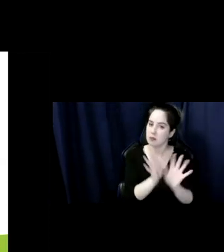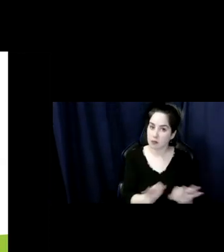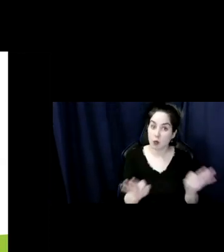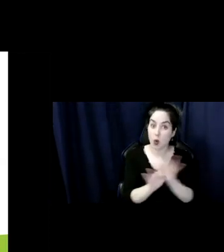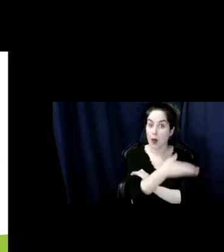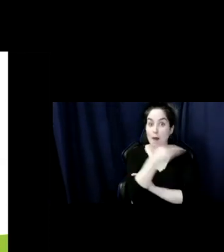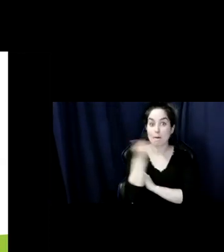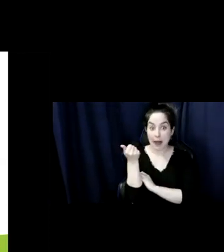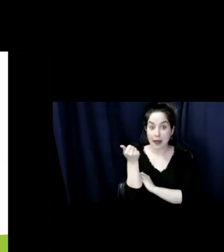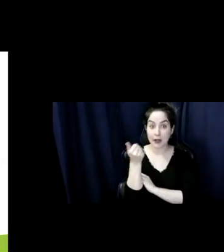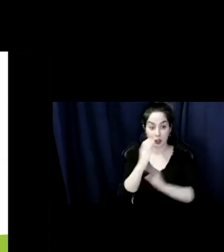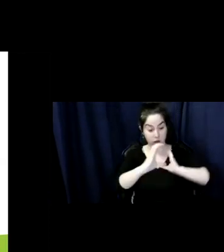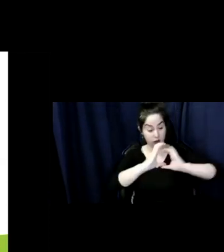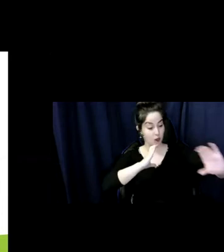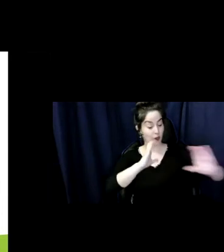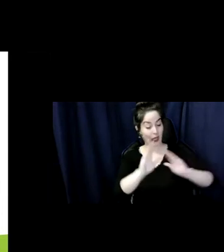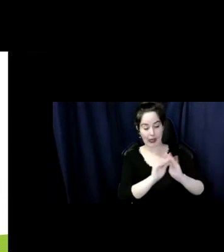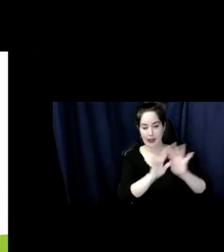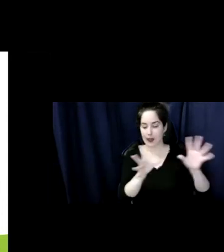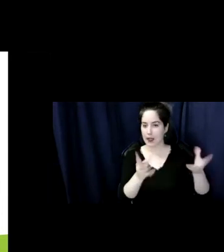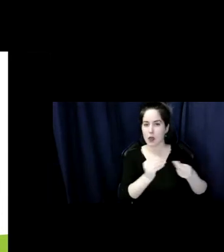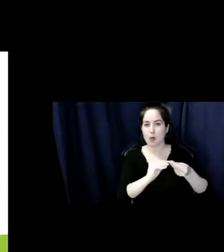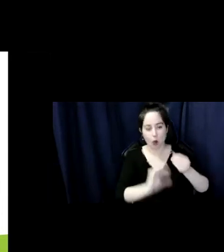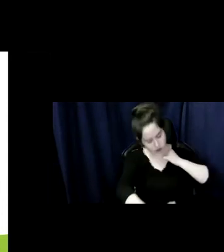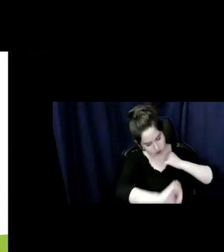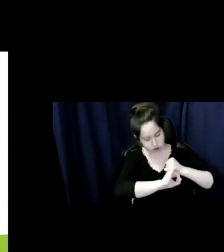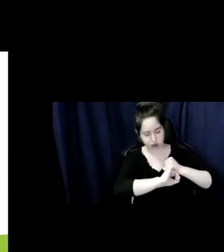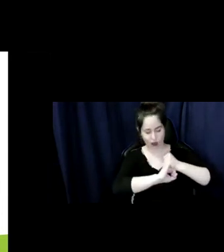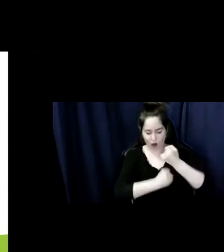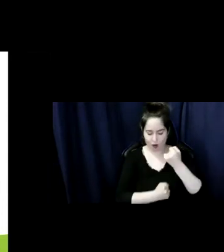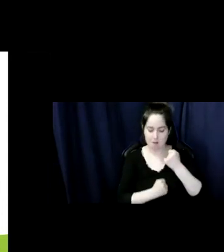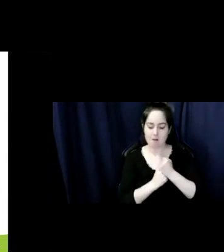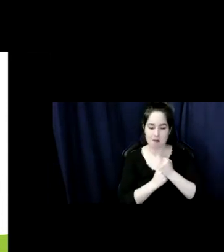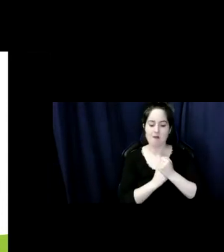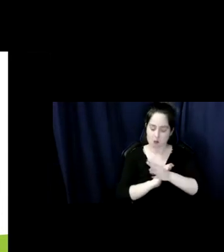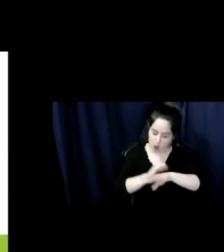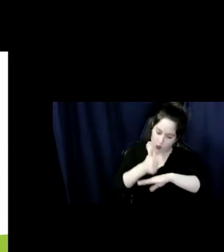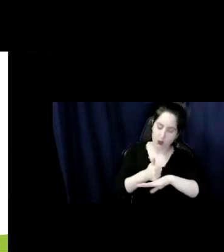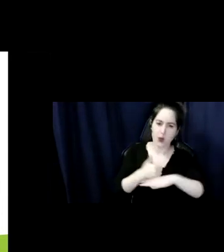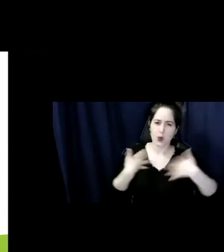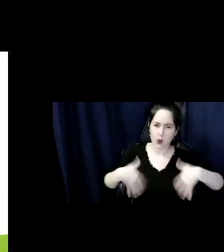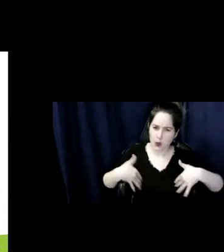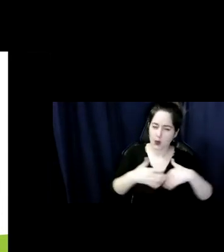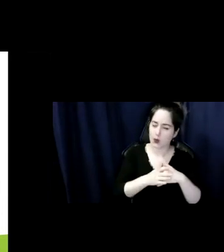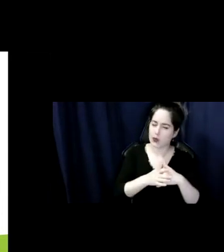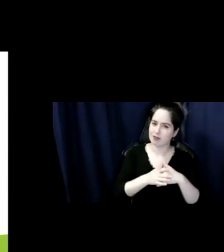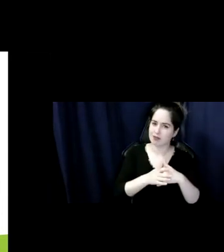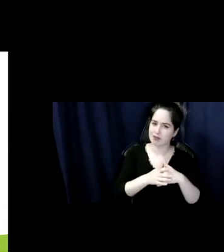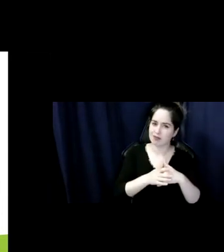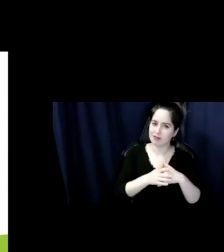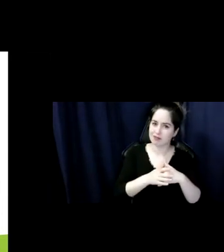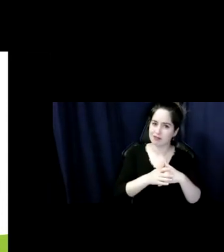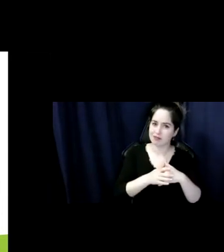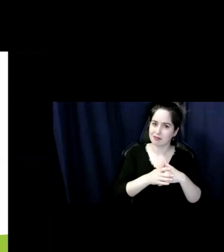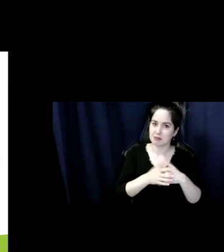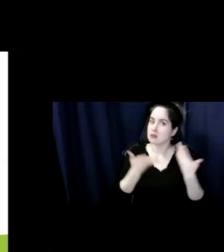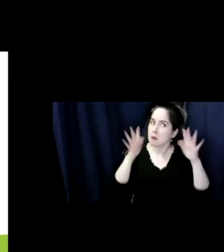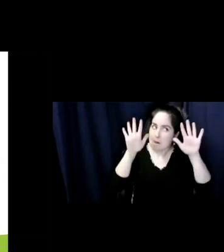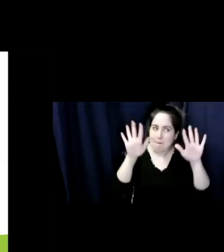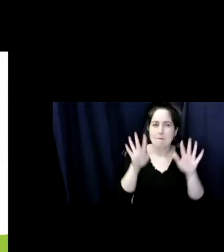is, the more support that they can offer you. They're an incredible team of people, really, really